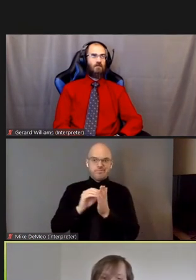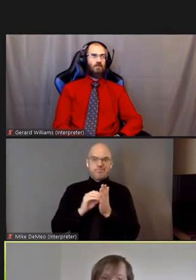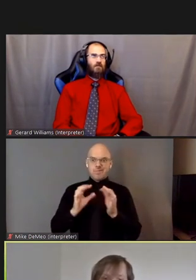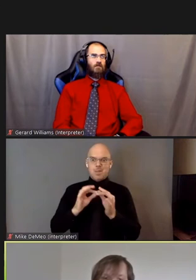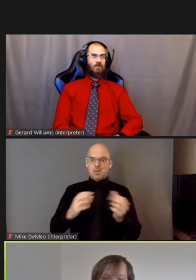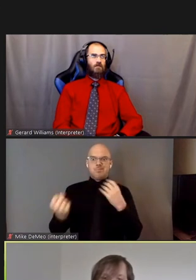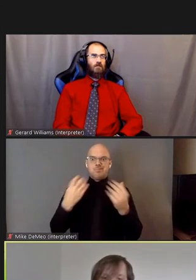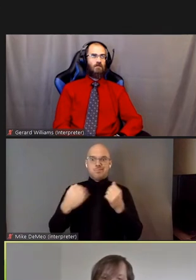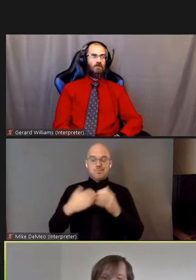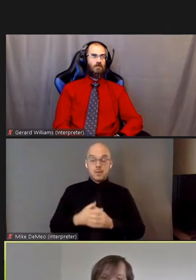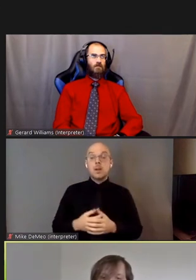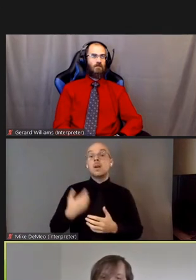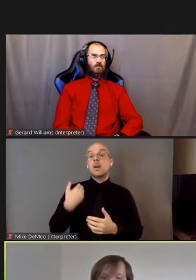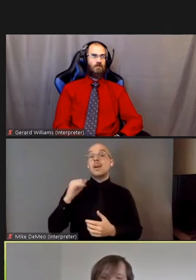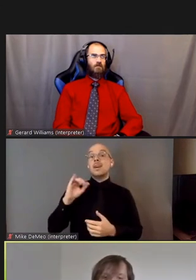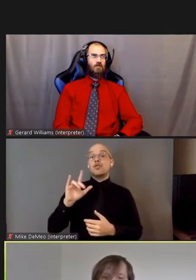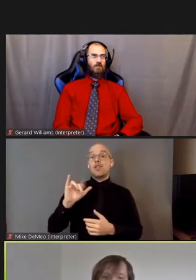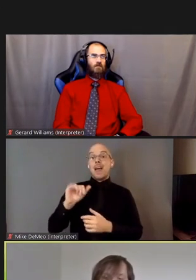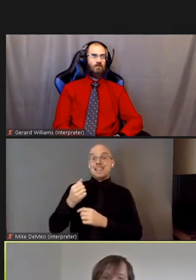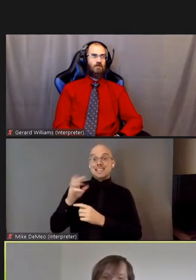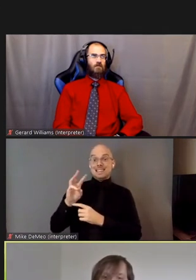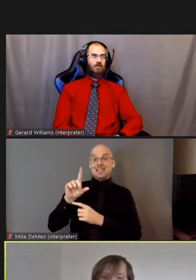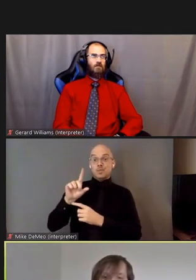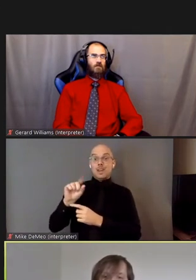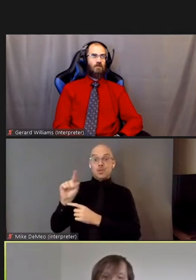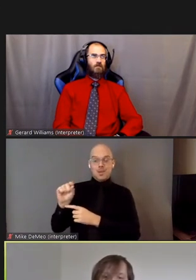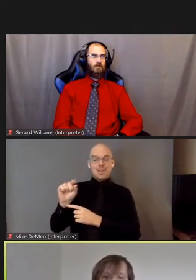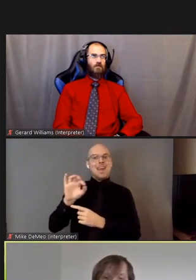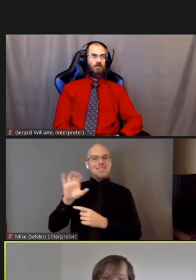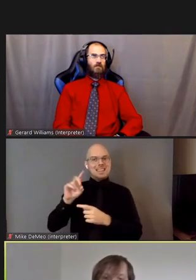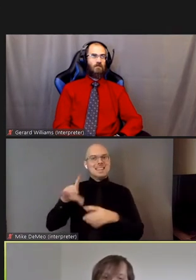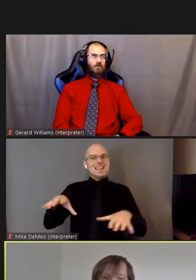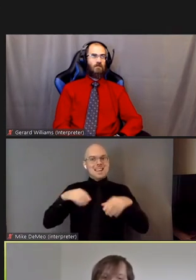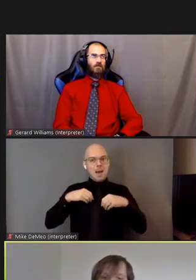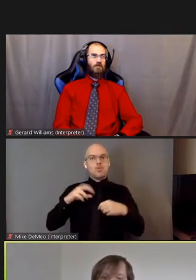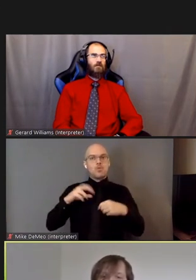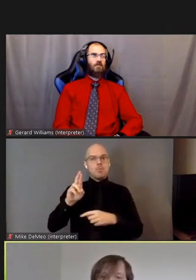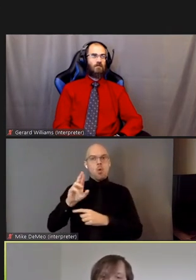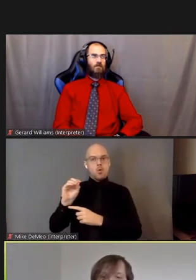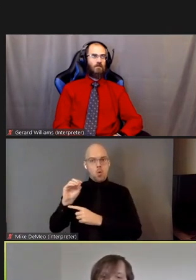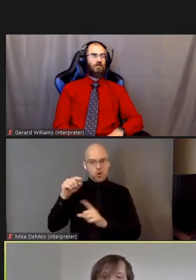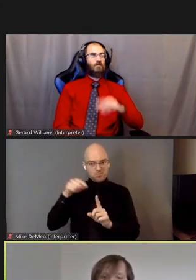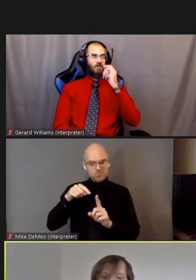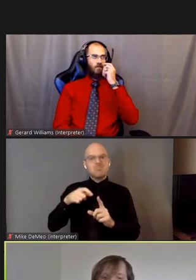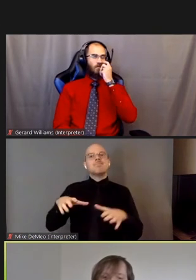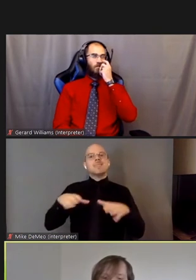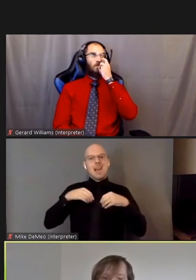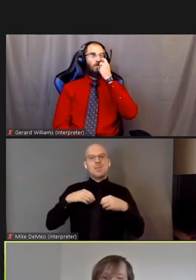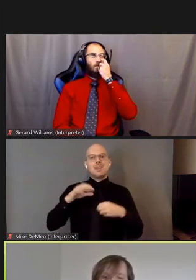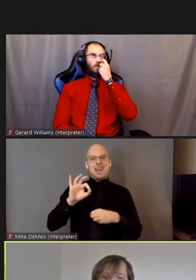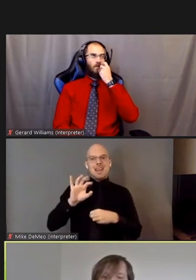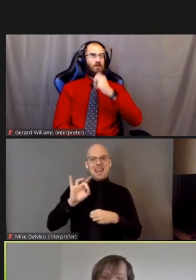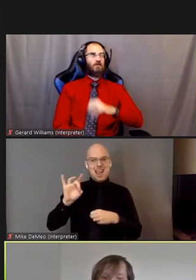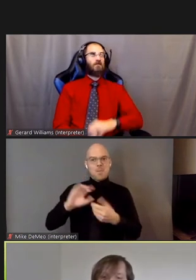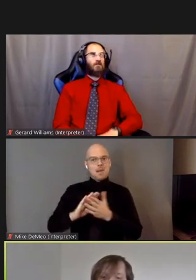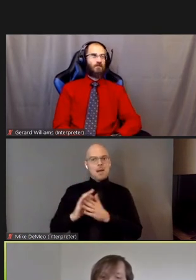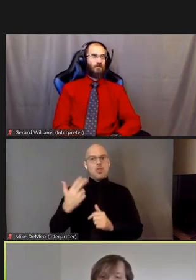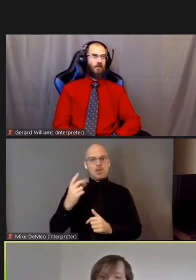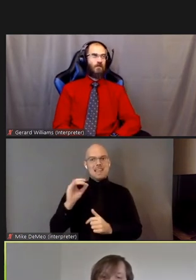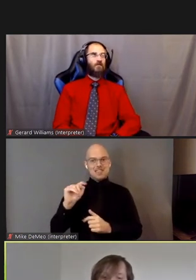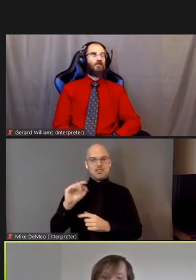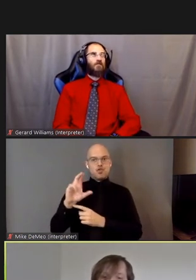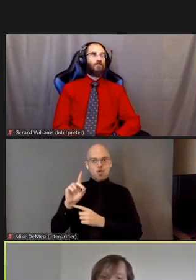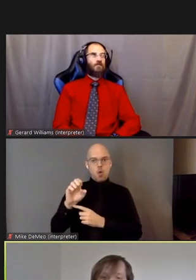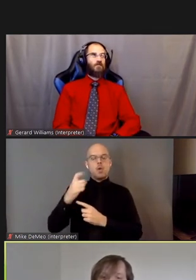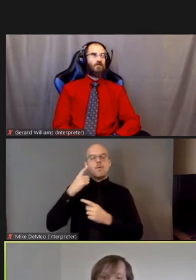July 16th, 2020, the FCC adopted a report and order that adopted 988 as the three-digit code